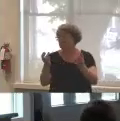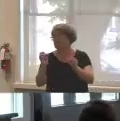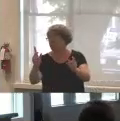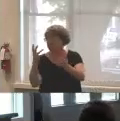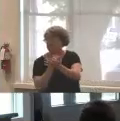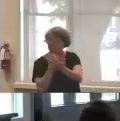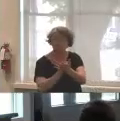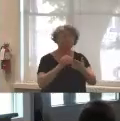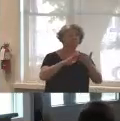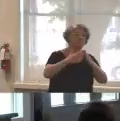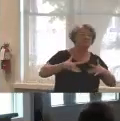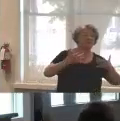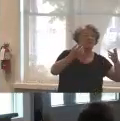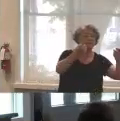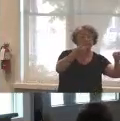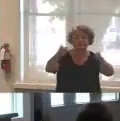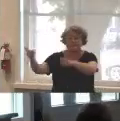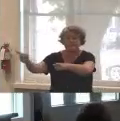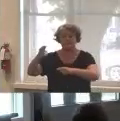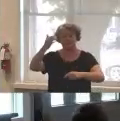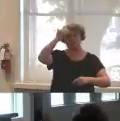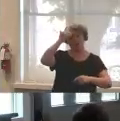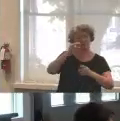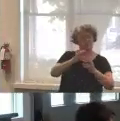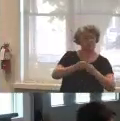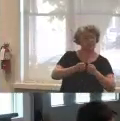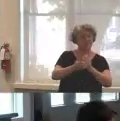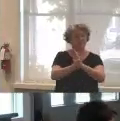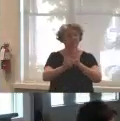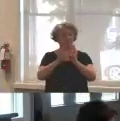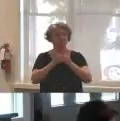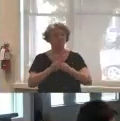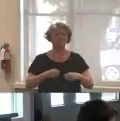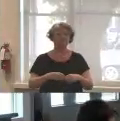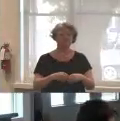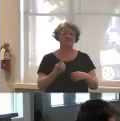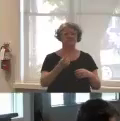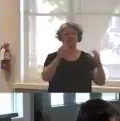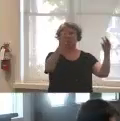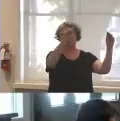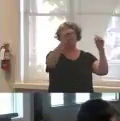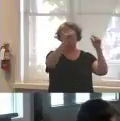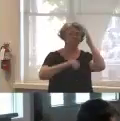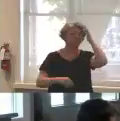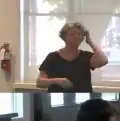youth, community events, knowledge and skill building workshops, social groups, and local outings.